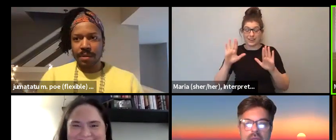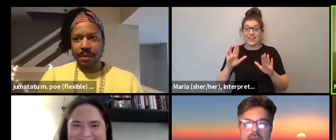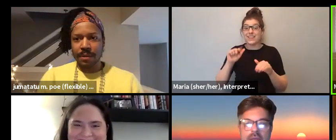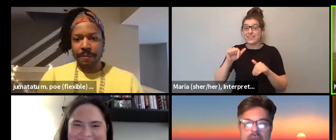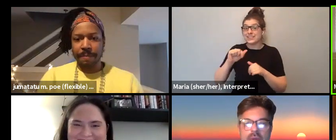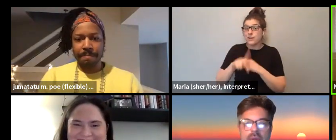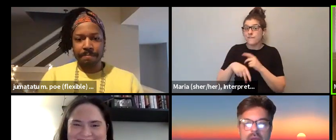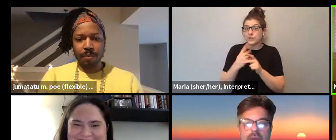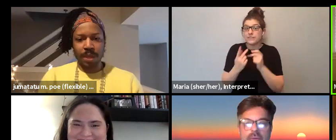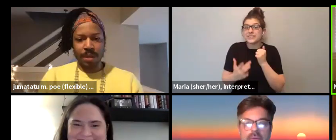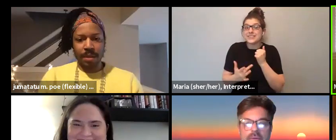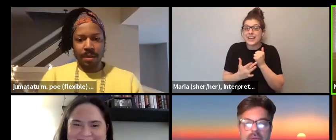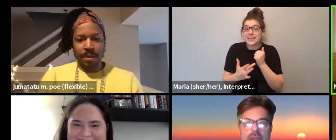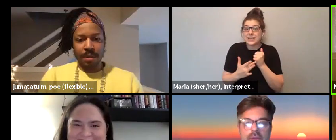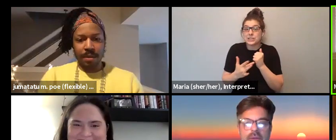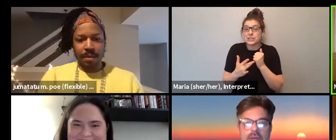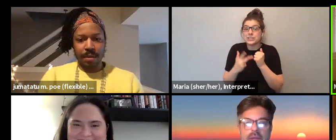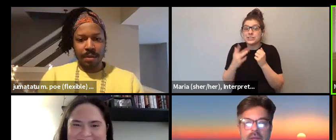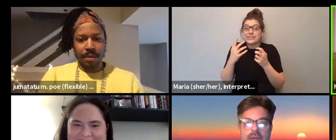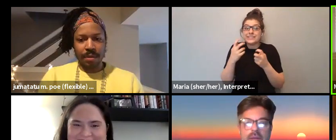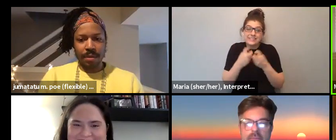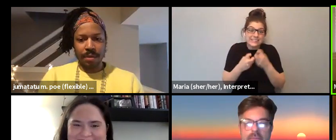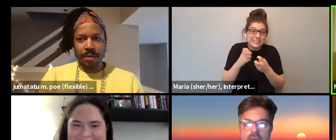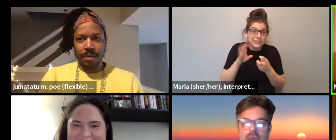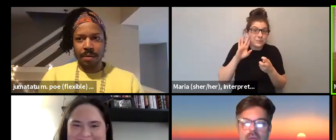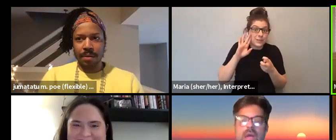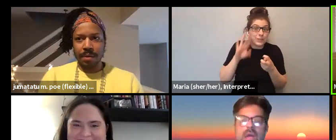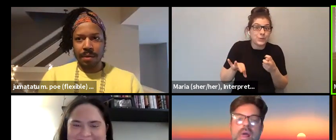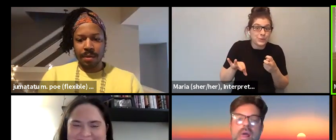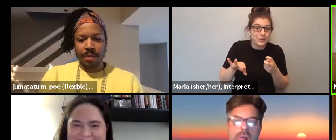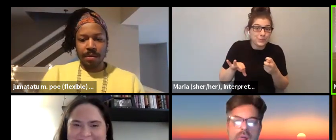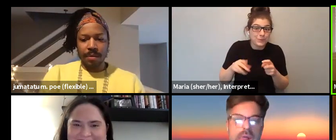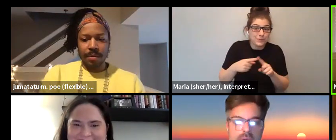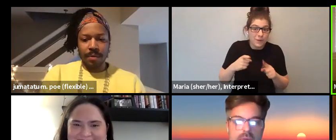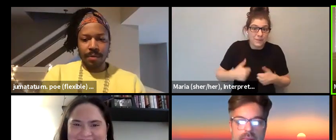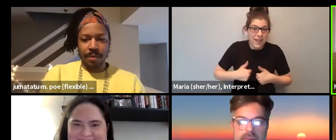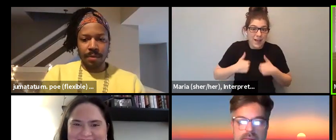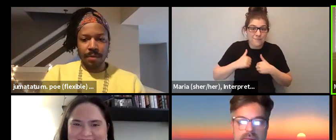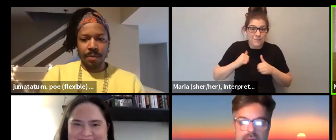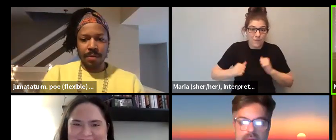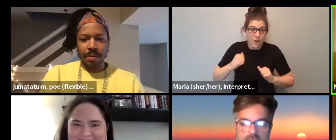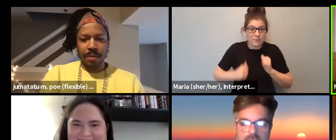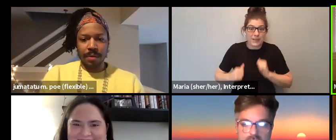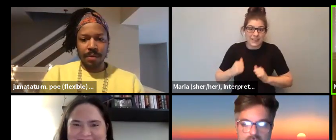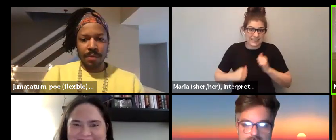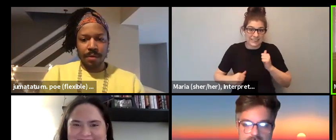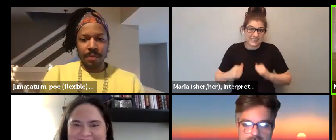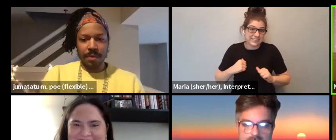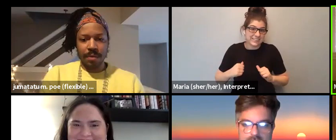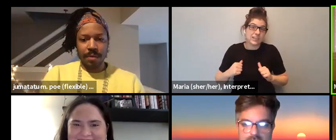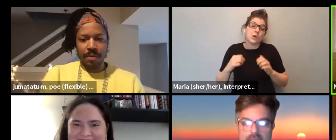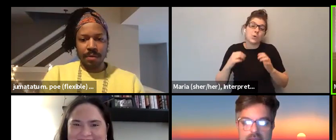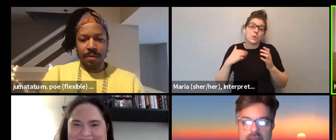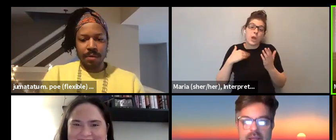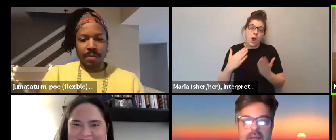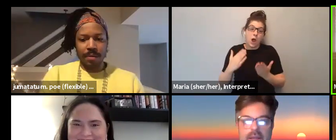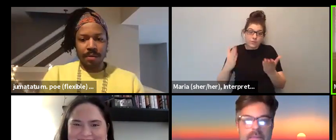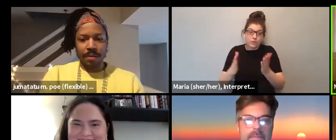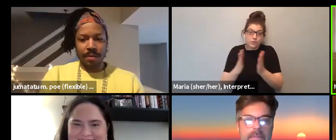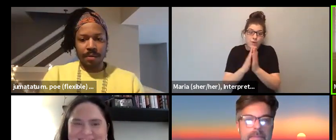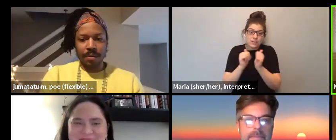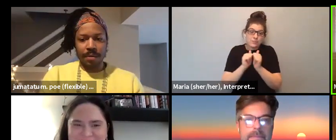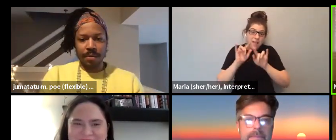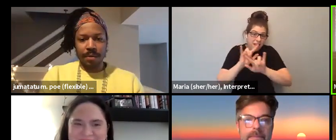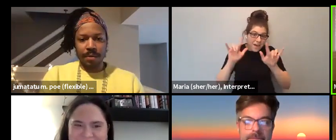of technical crew that we all knew and miss probably from our live performance. So we offer those requests with much love and